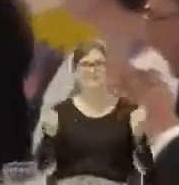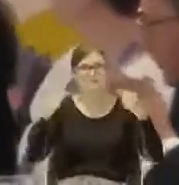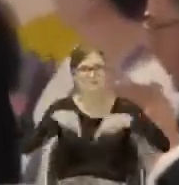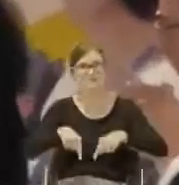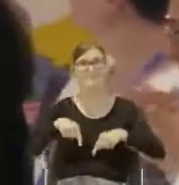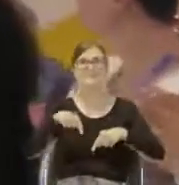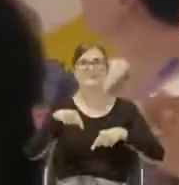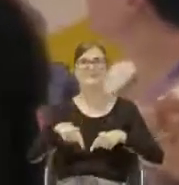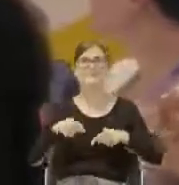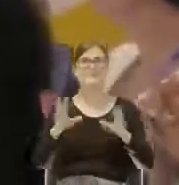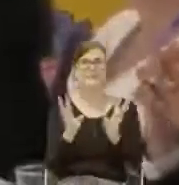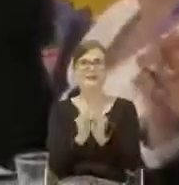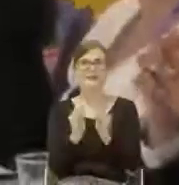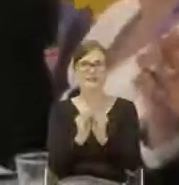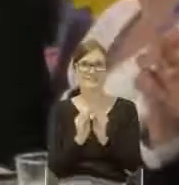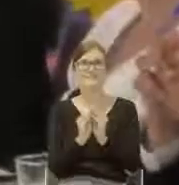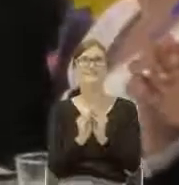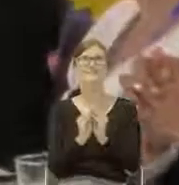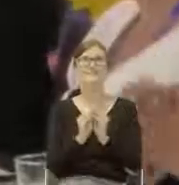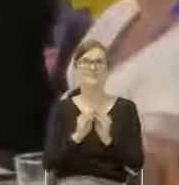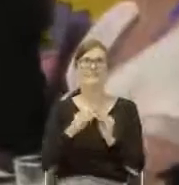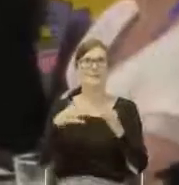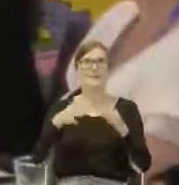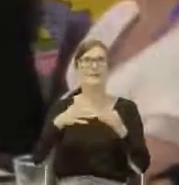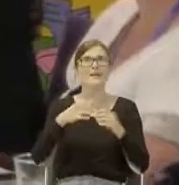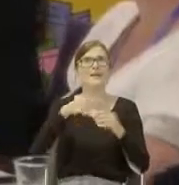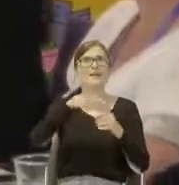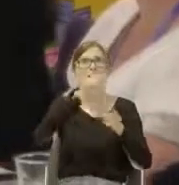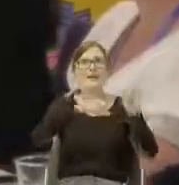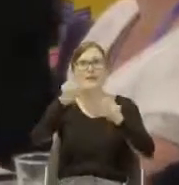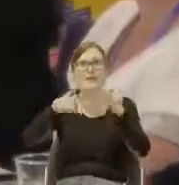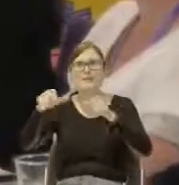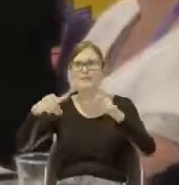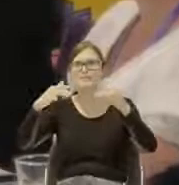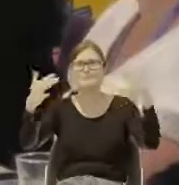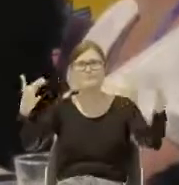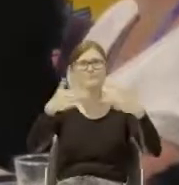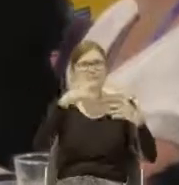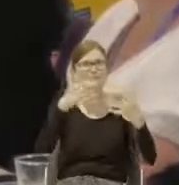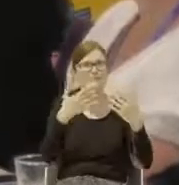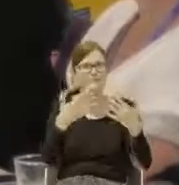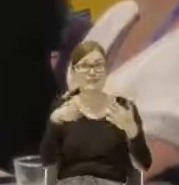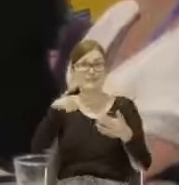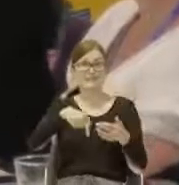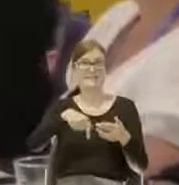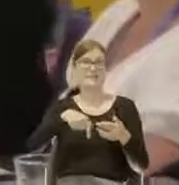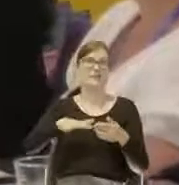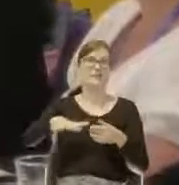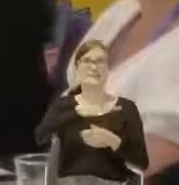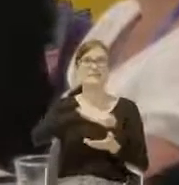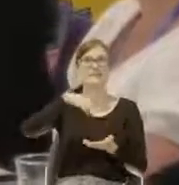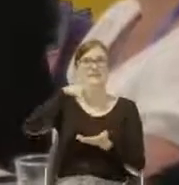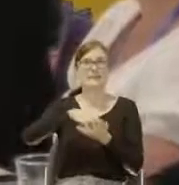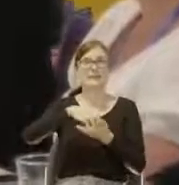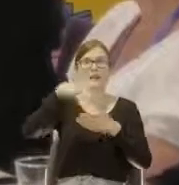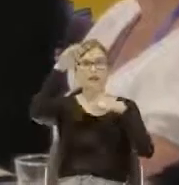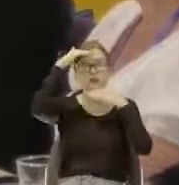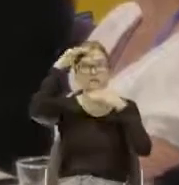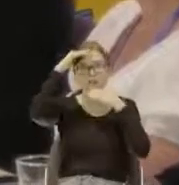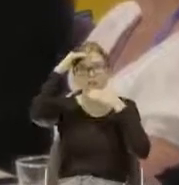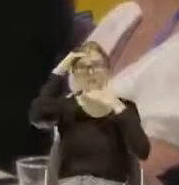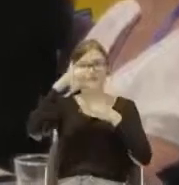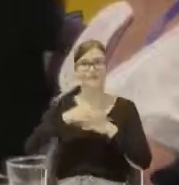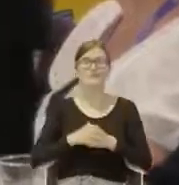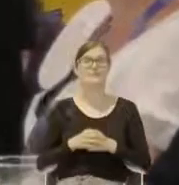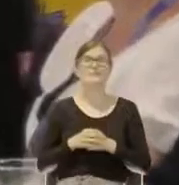World Urban Forum in Katowice on behalf of our constituency, Public Services International Global